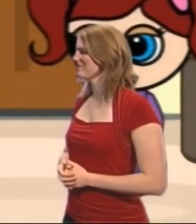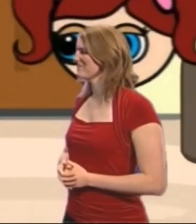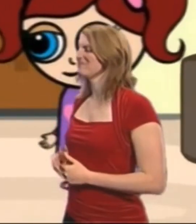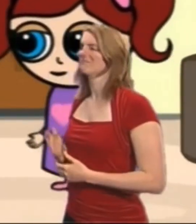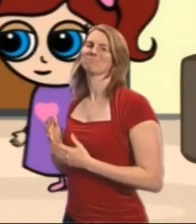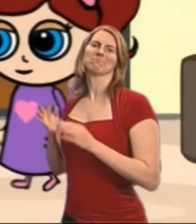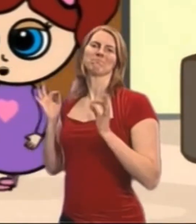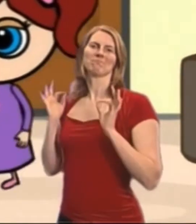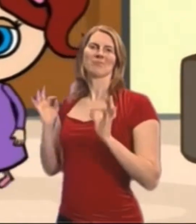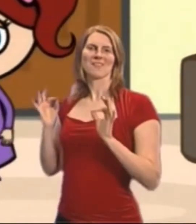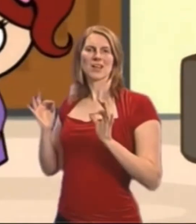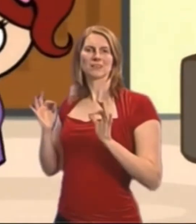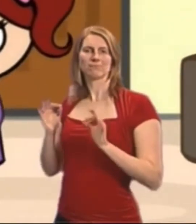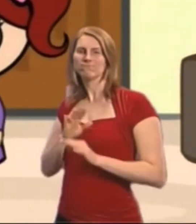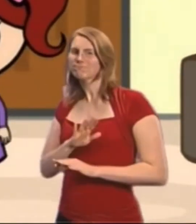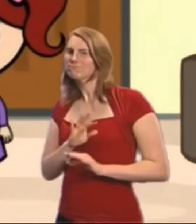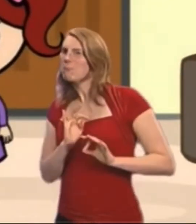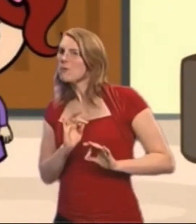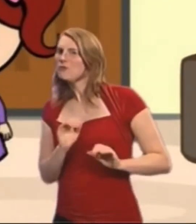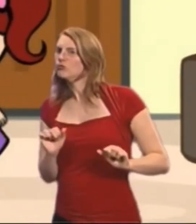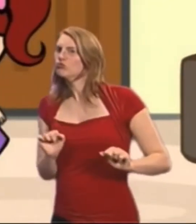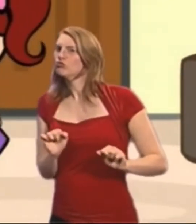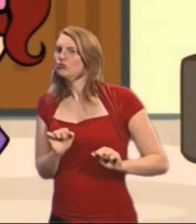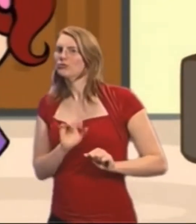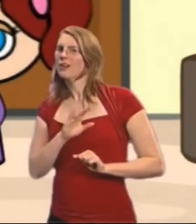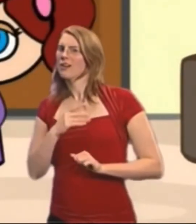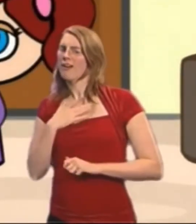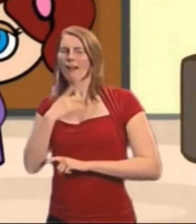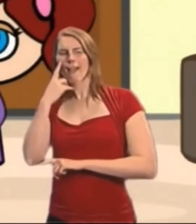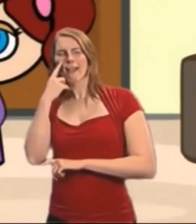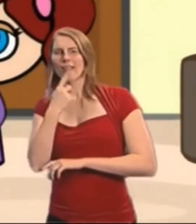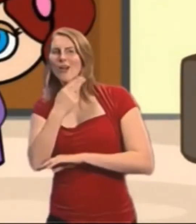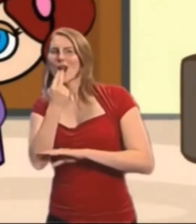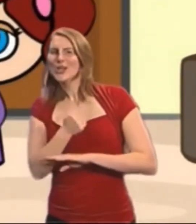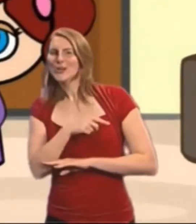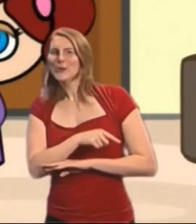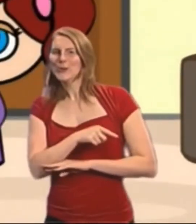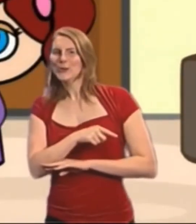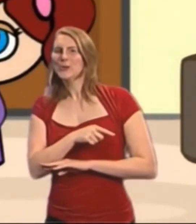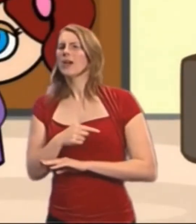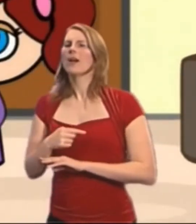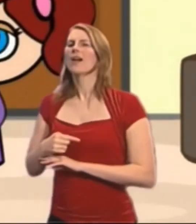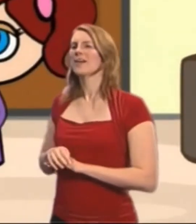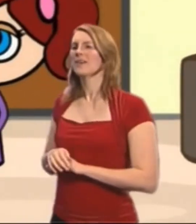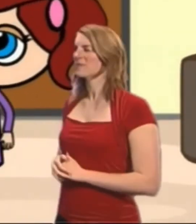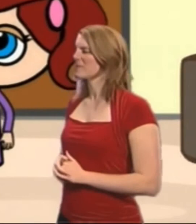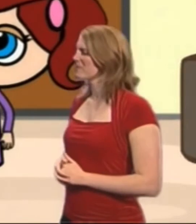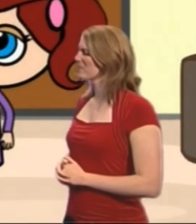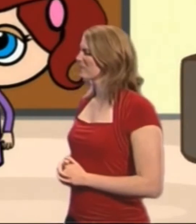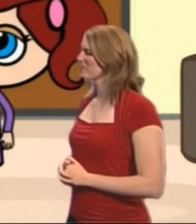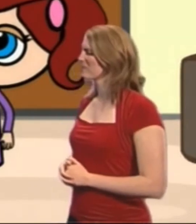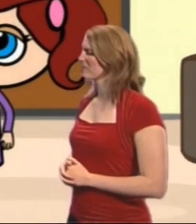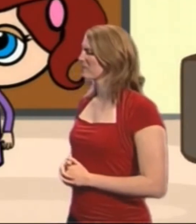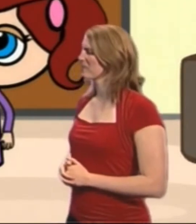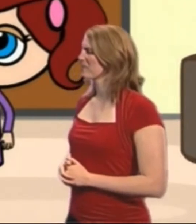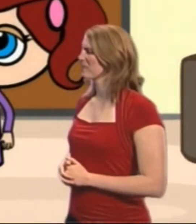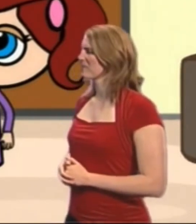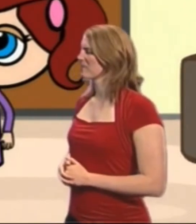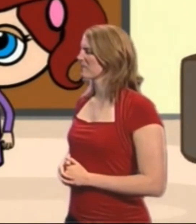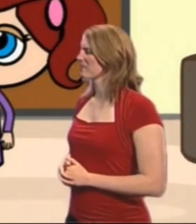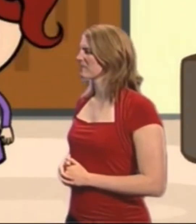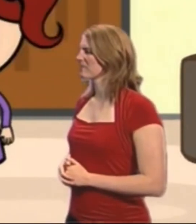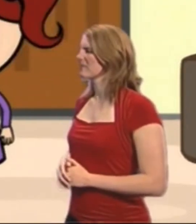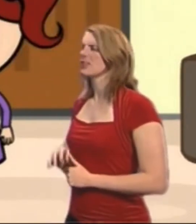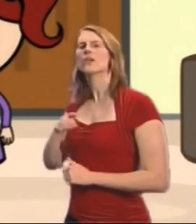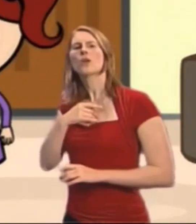Perfect. Not quite perfect. I think I'd like to see the cartoon. Better. I want